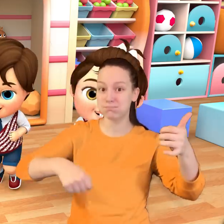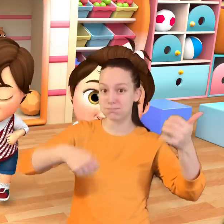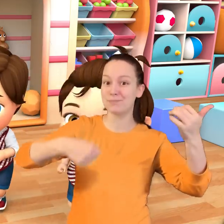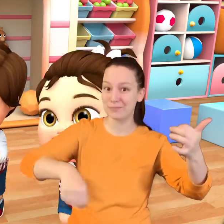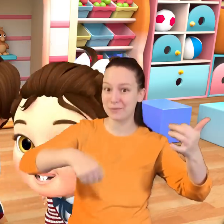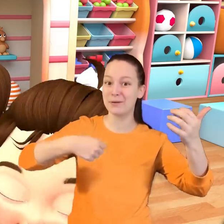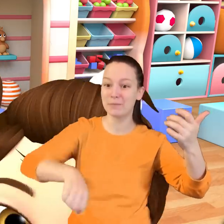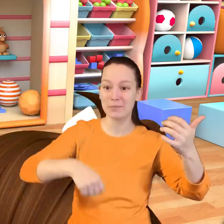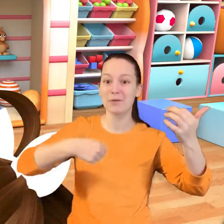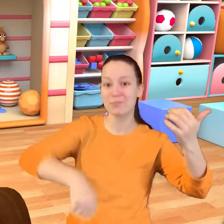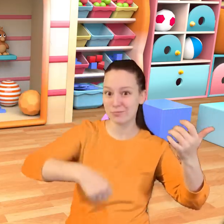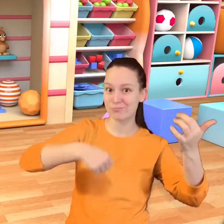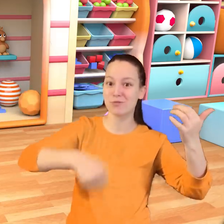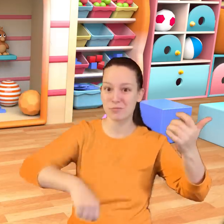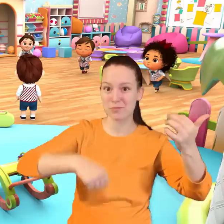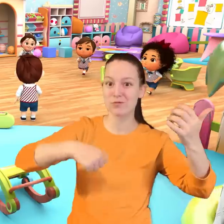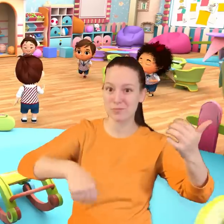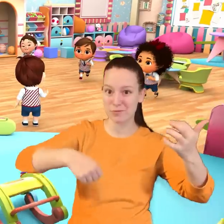thank you